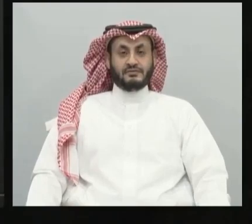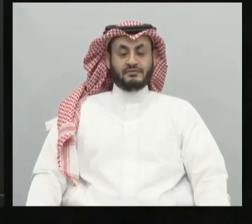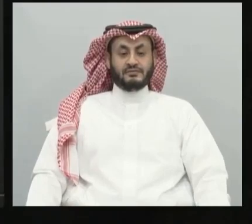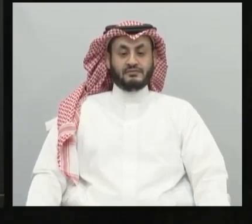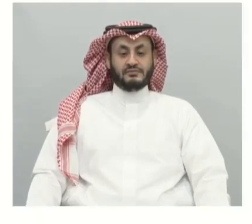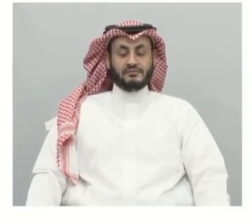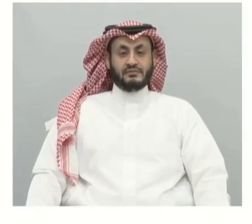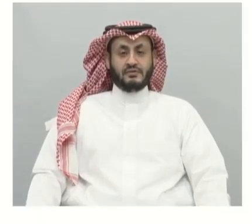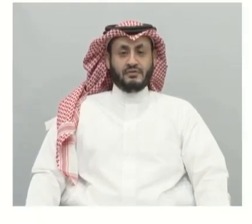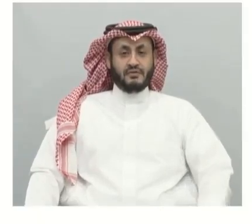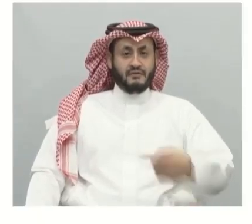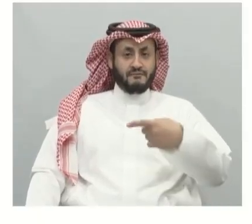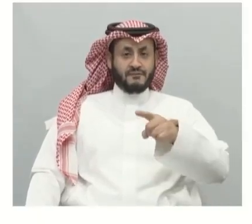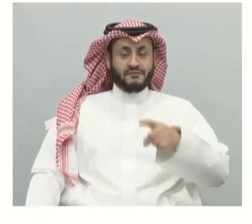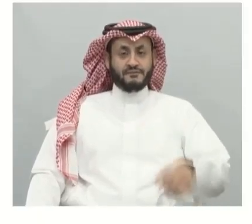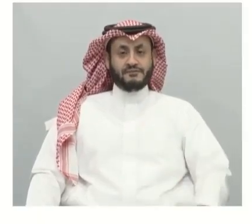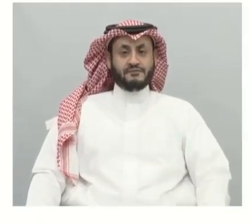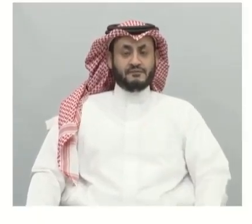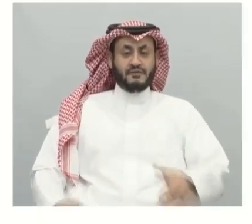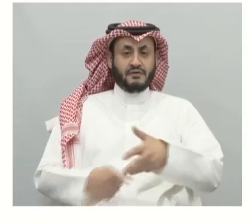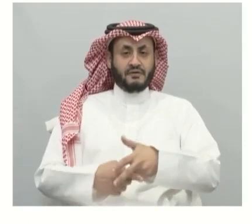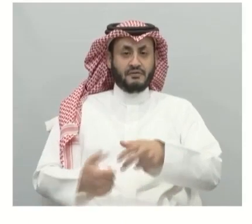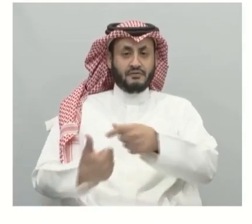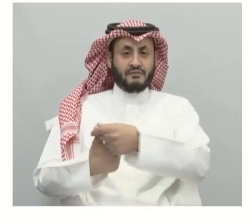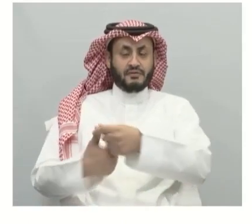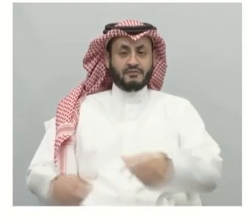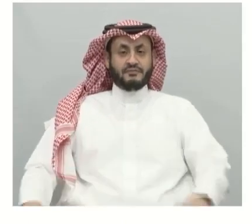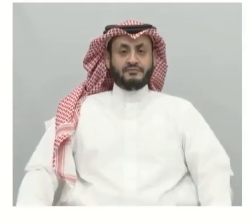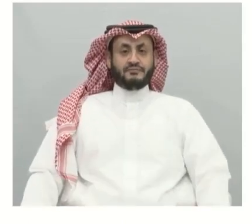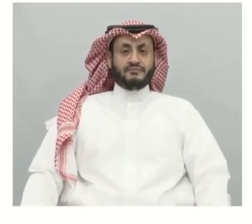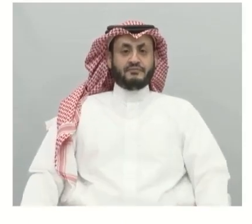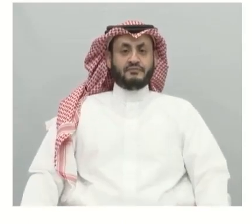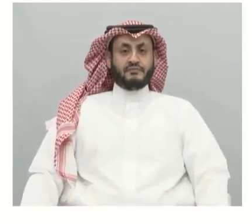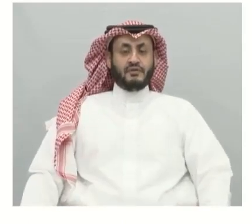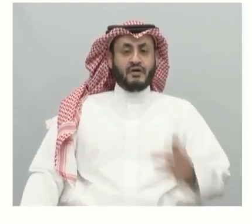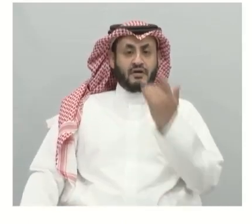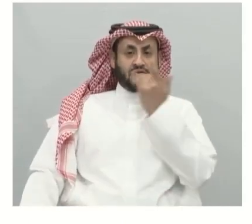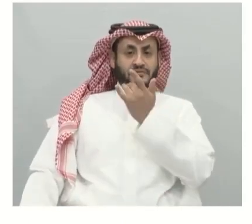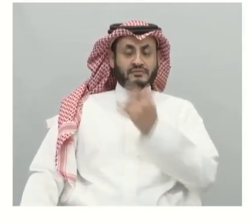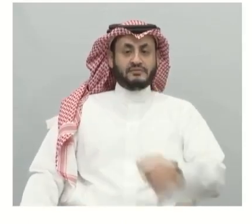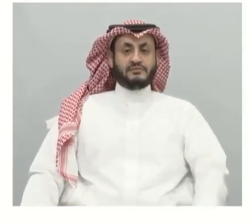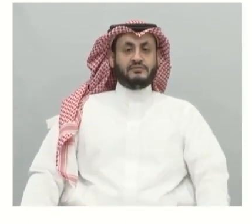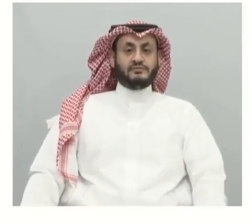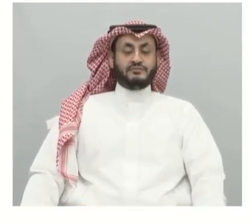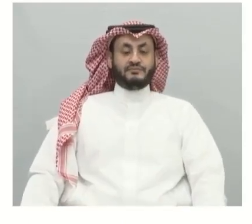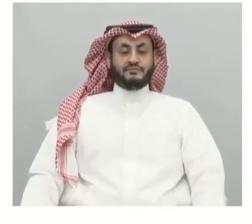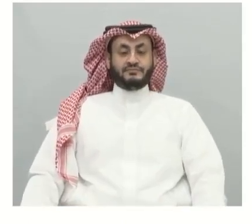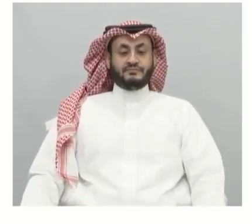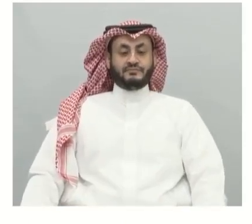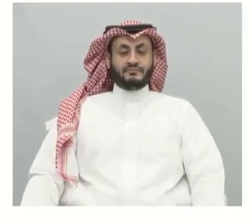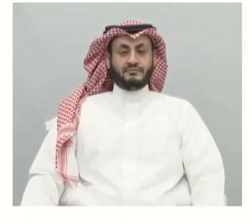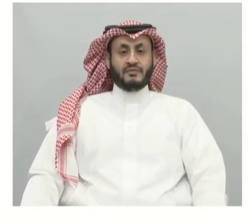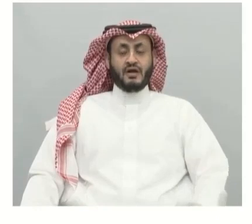It's first intermediate grade, first semester. Our subject is English. Our lesson of today is going